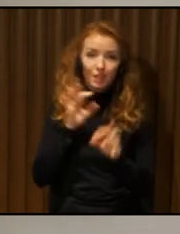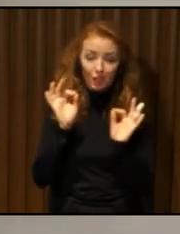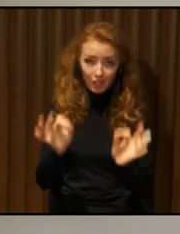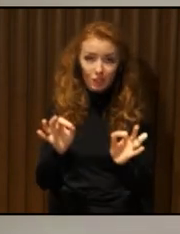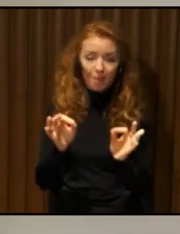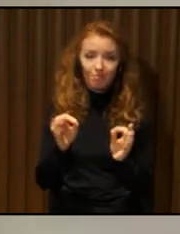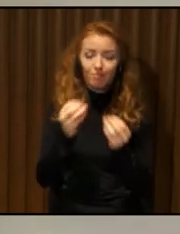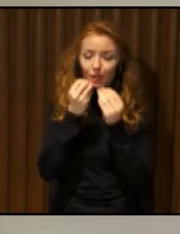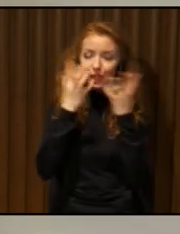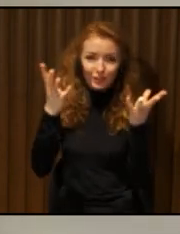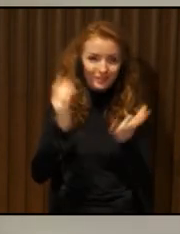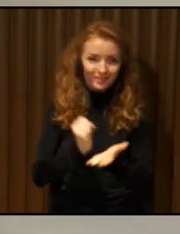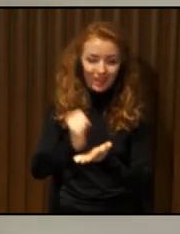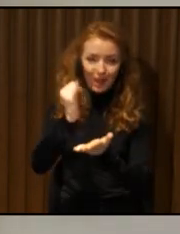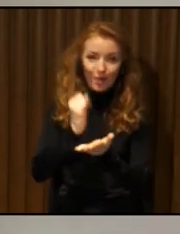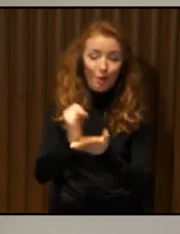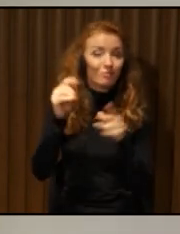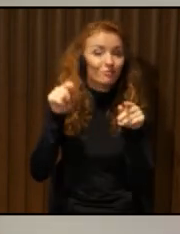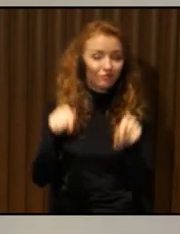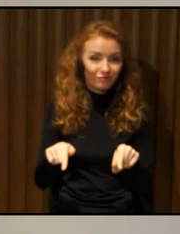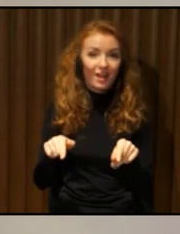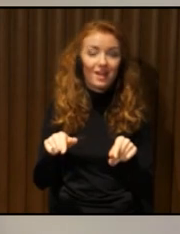the steps and not giving up.